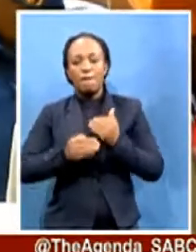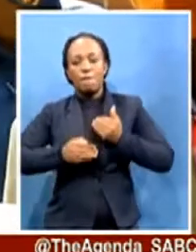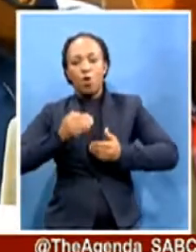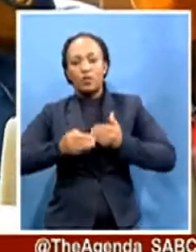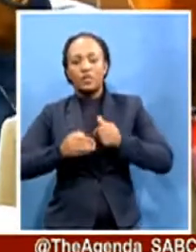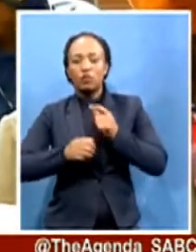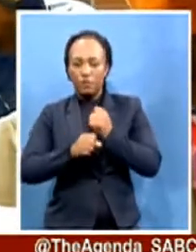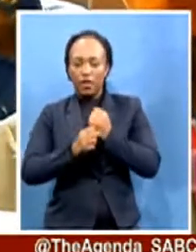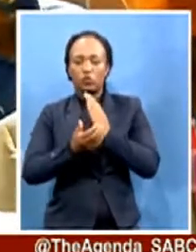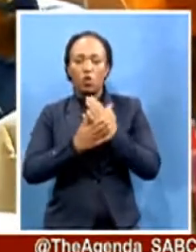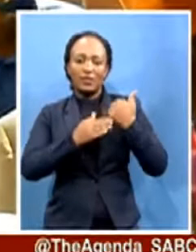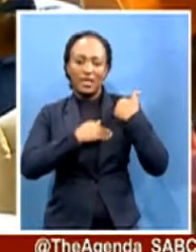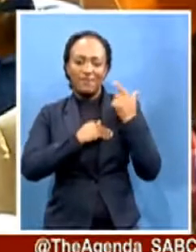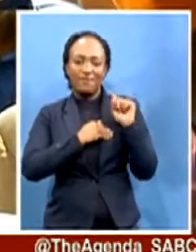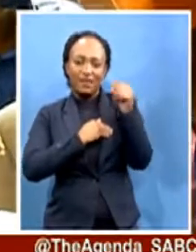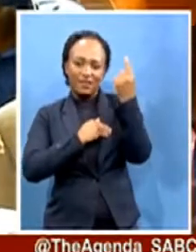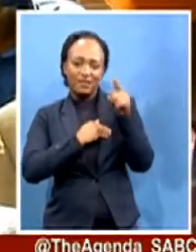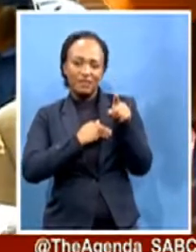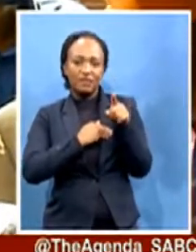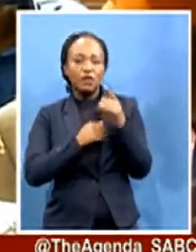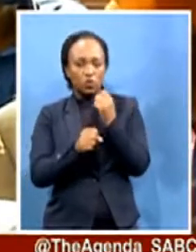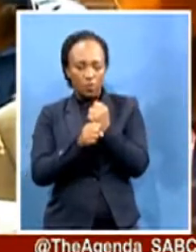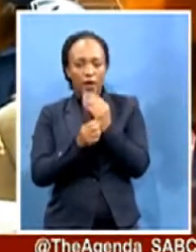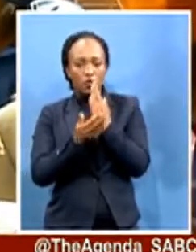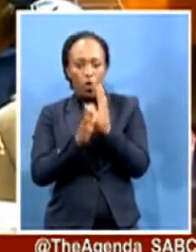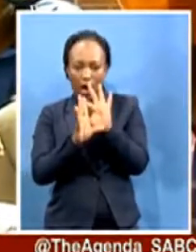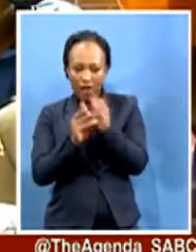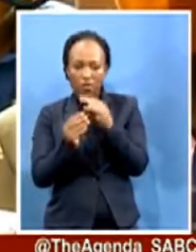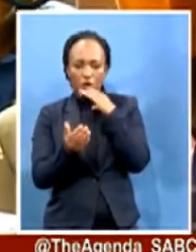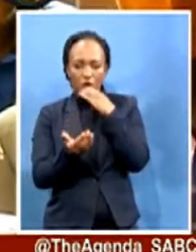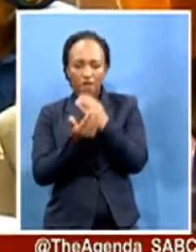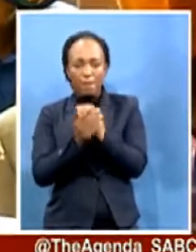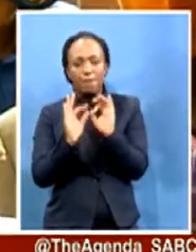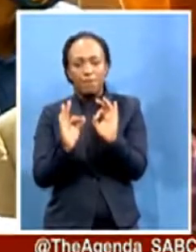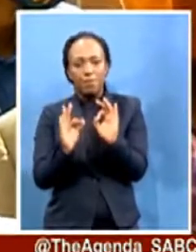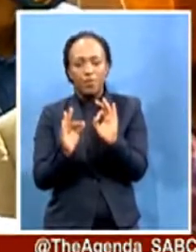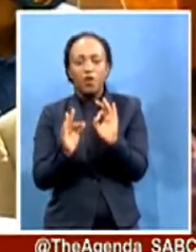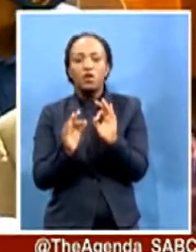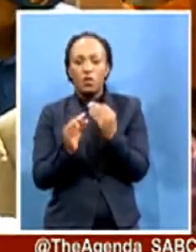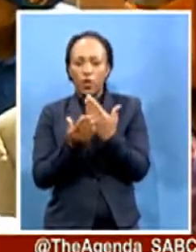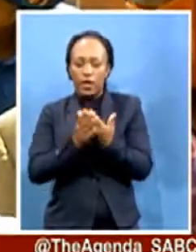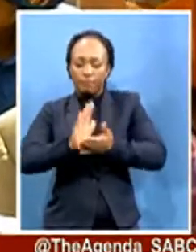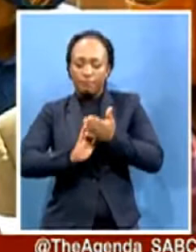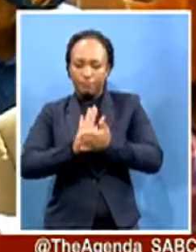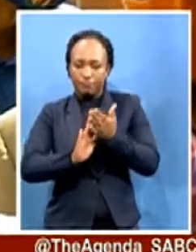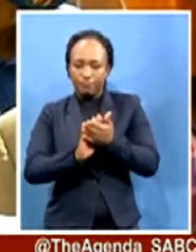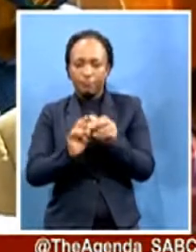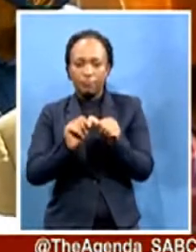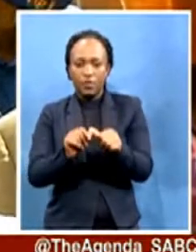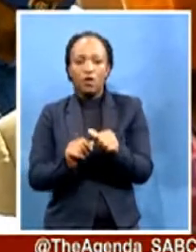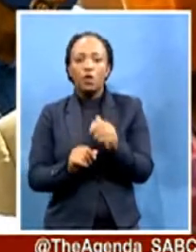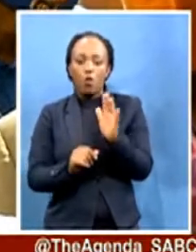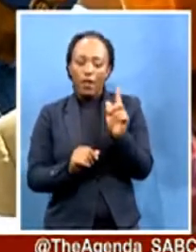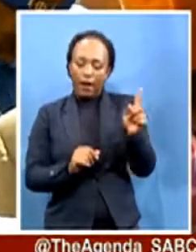need to make sure that it's all confirmed so that we move on. So it will be coming through, but we have already received the first batch